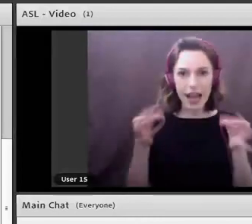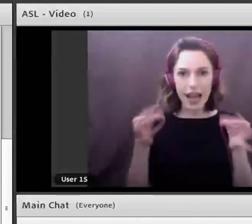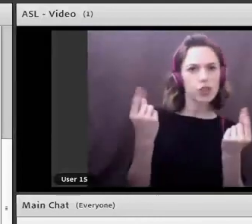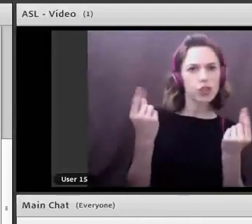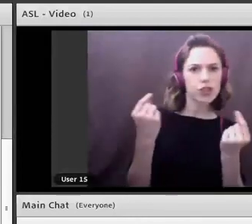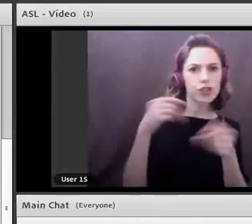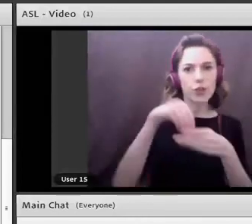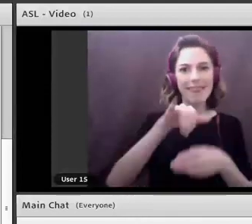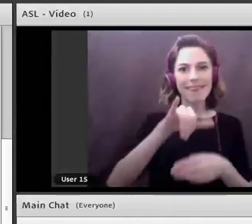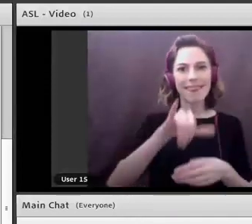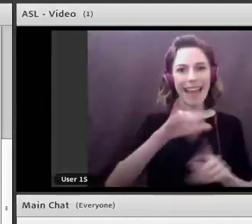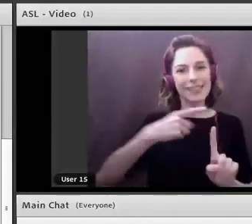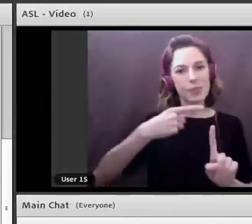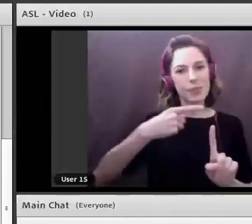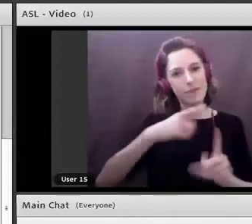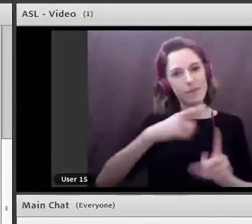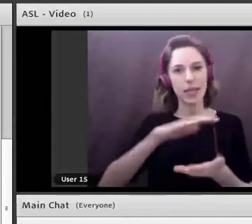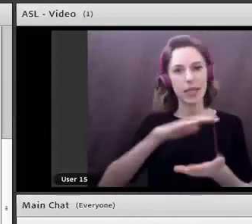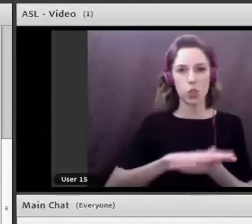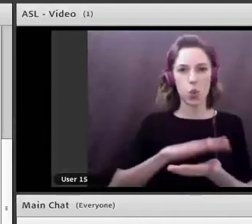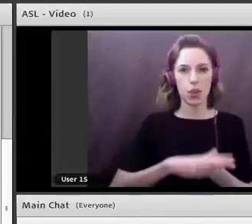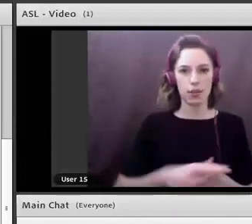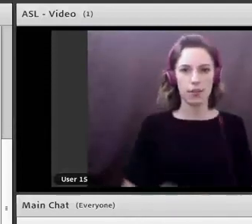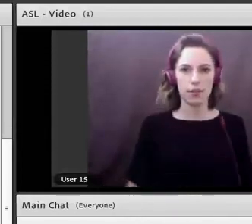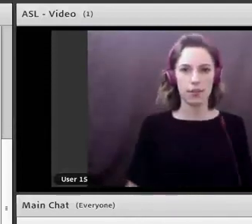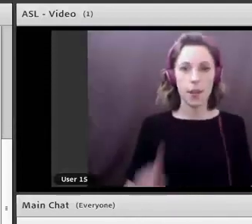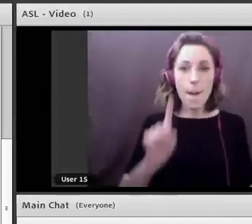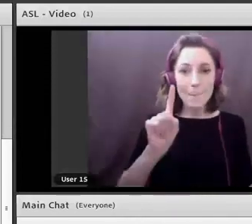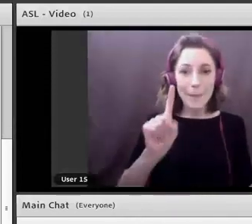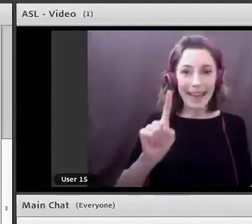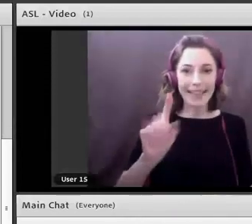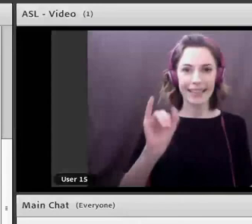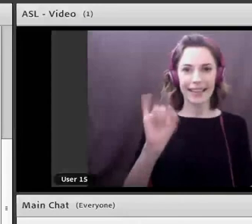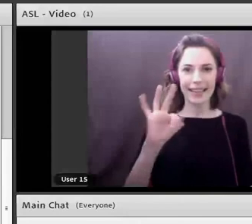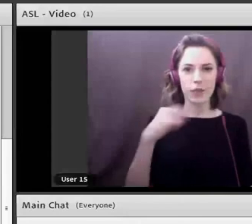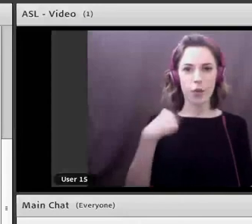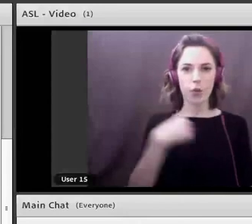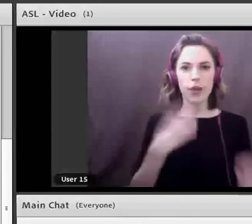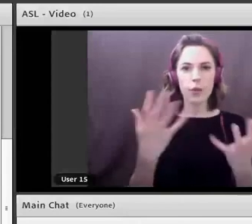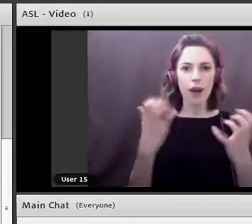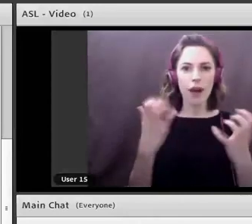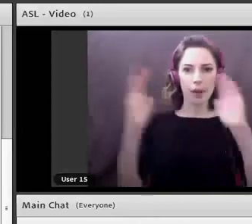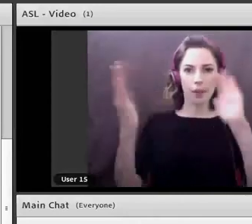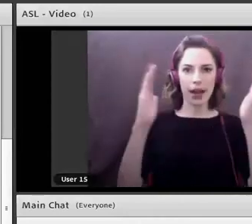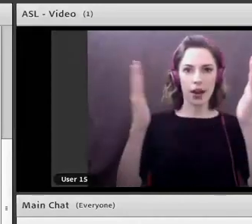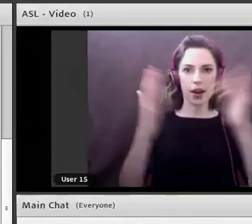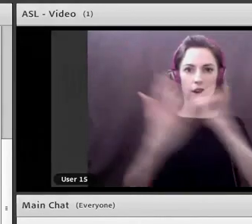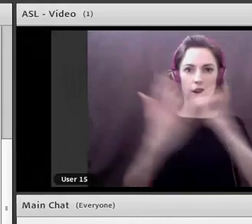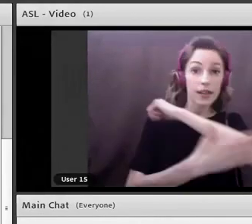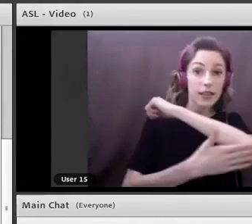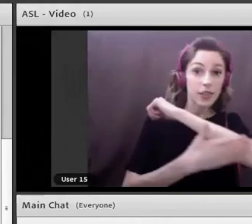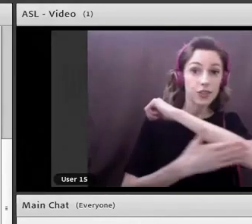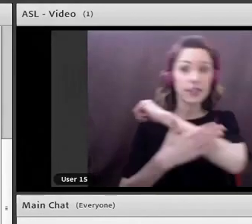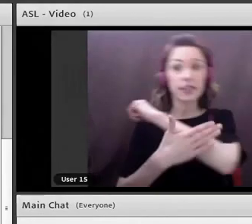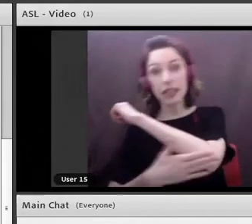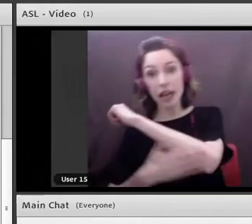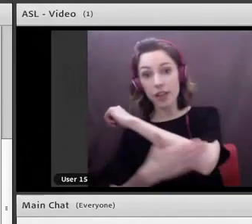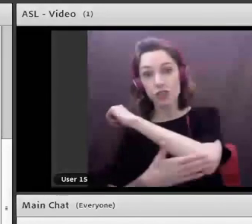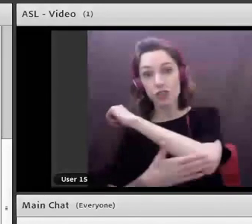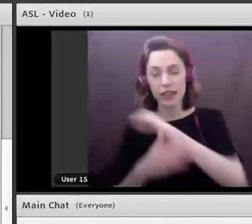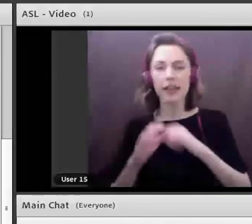to use internationally comparable data. If we want to compare our data to data that's being collected by a different survey or